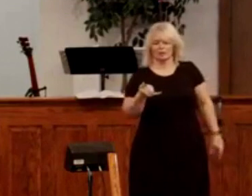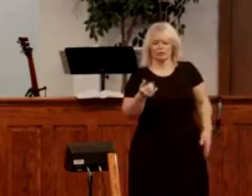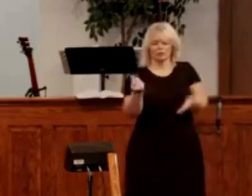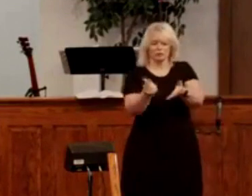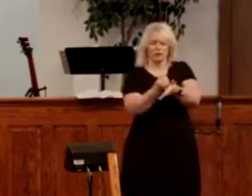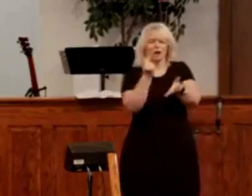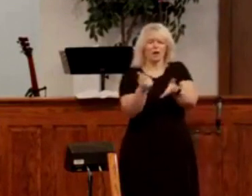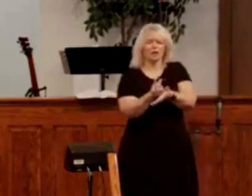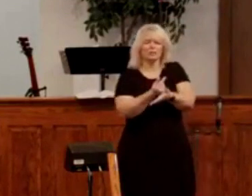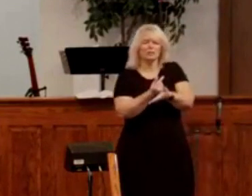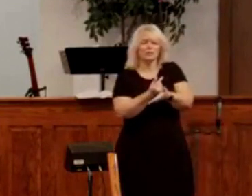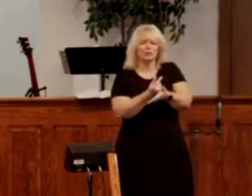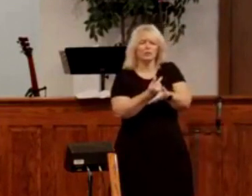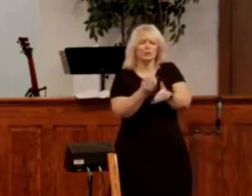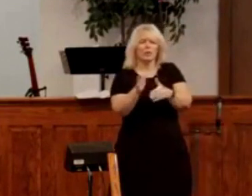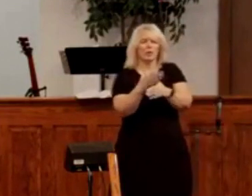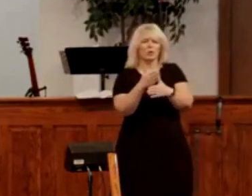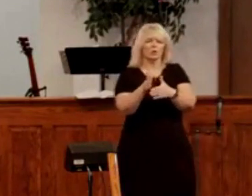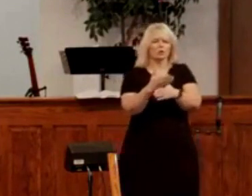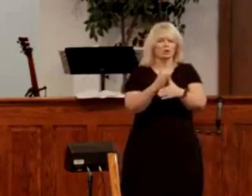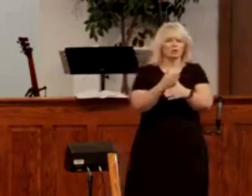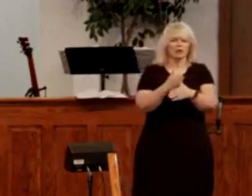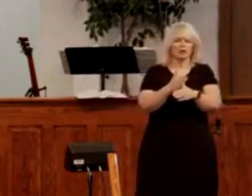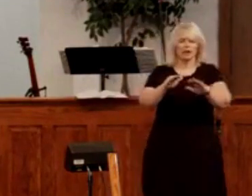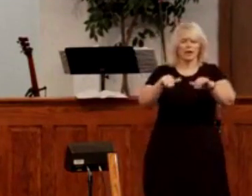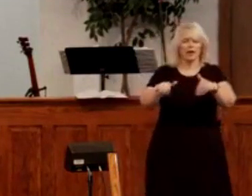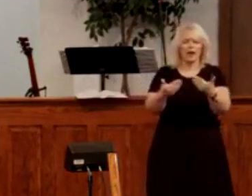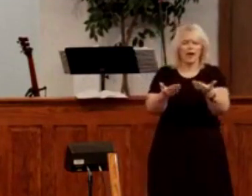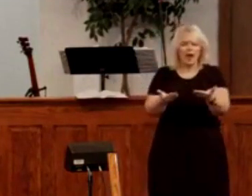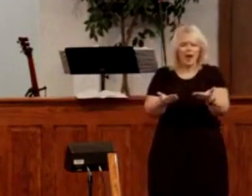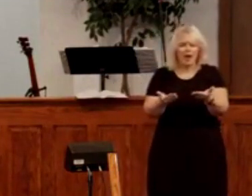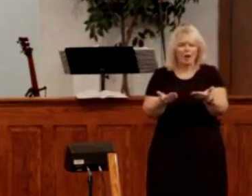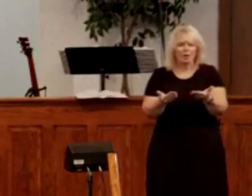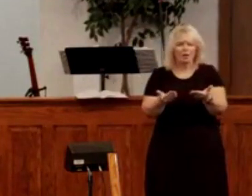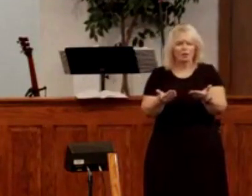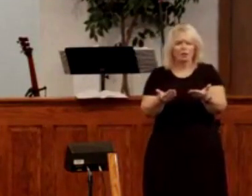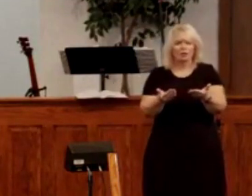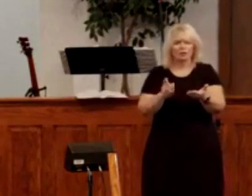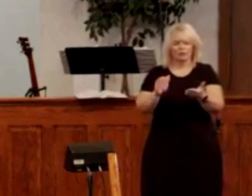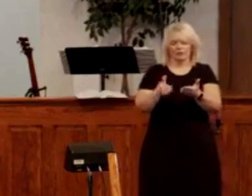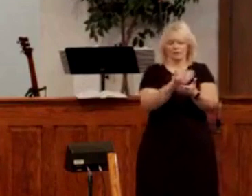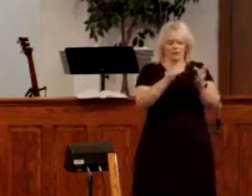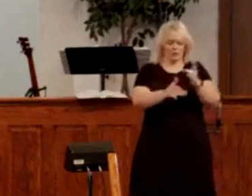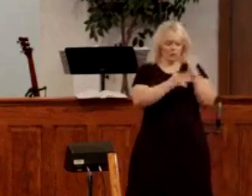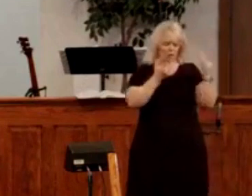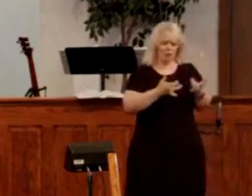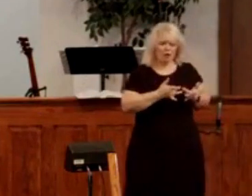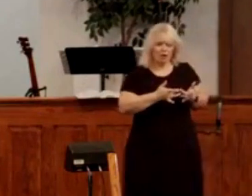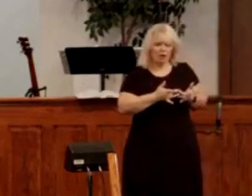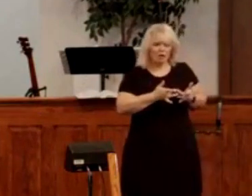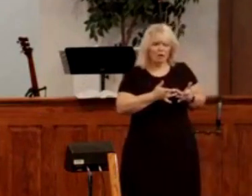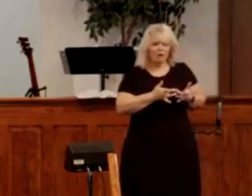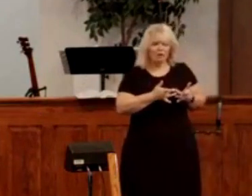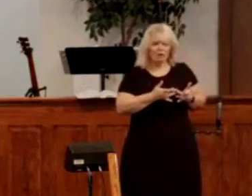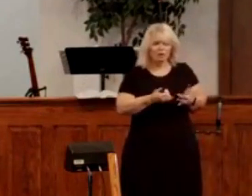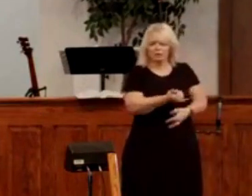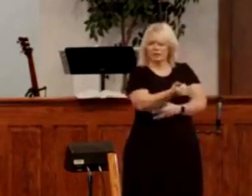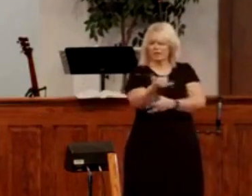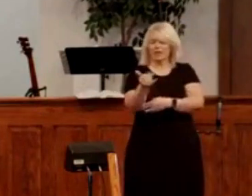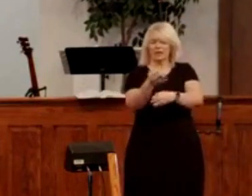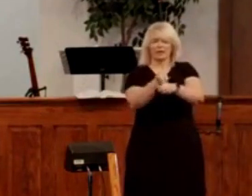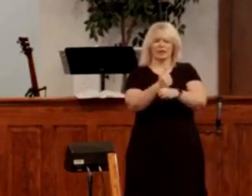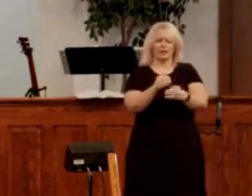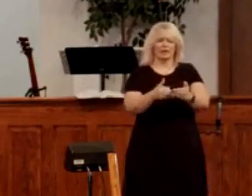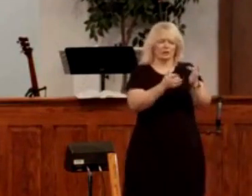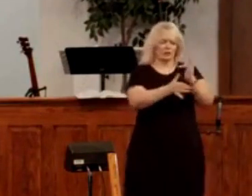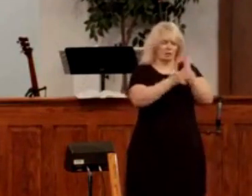gospel? What if I shared how, and we'll talk about it in a minute, we can have a new heart? What if they get a new heart? Then maybe